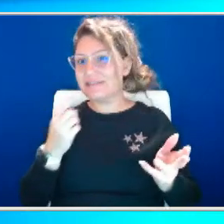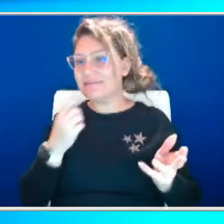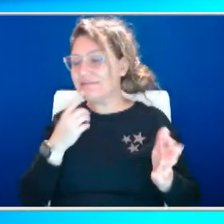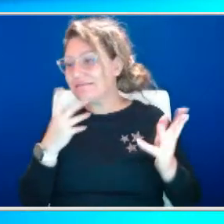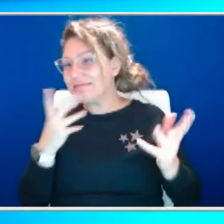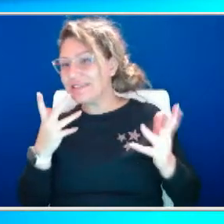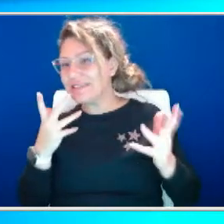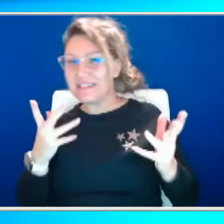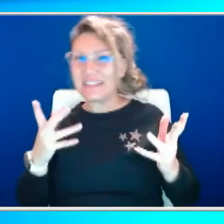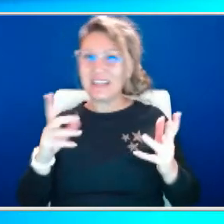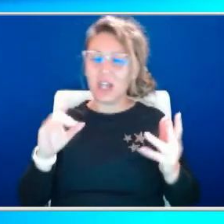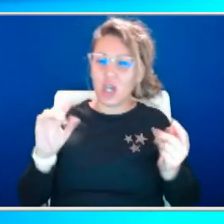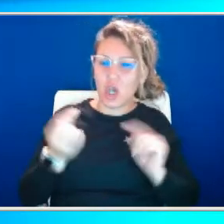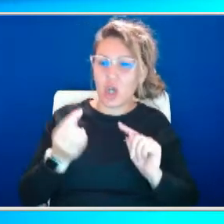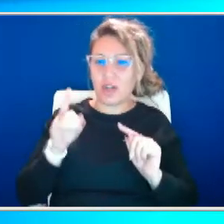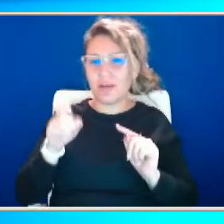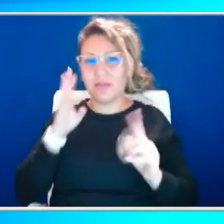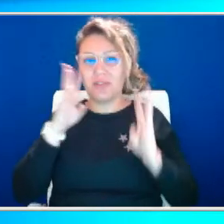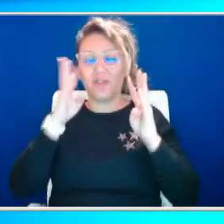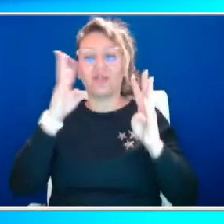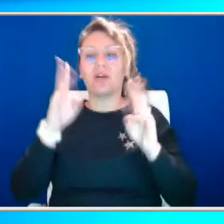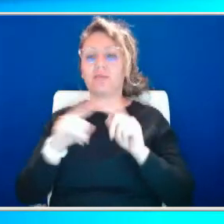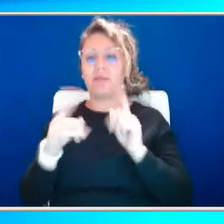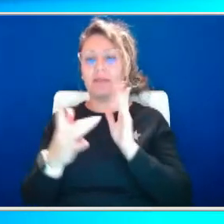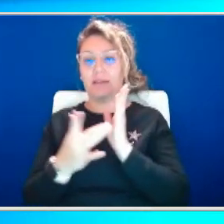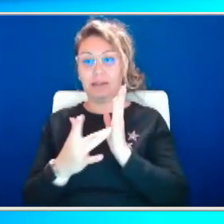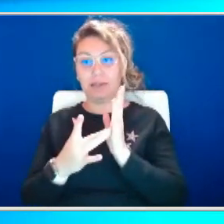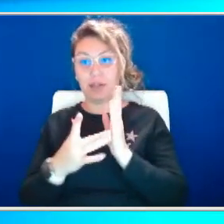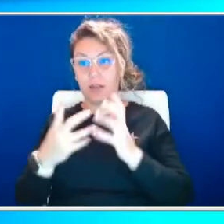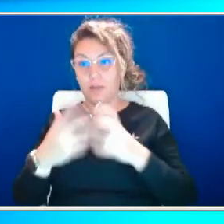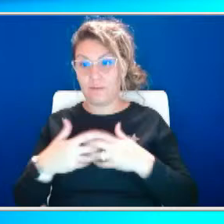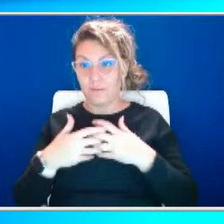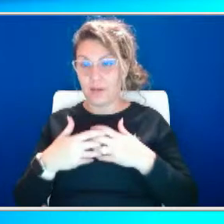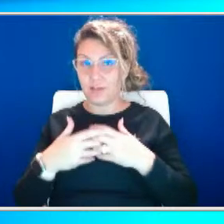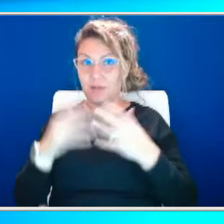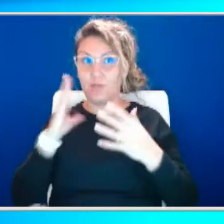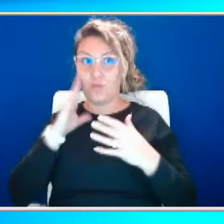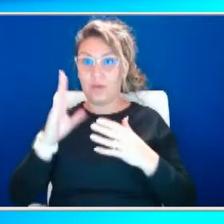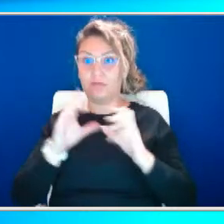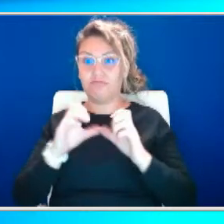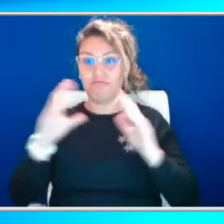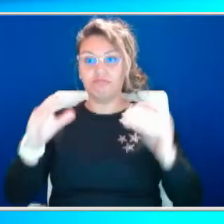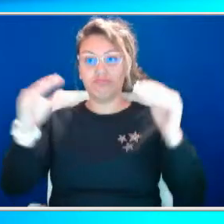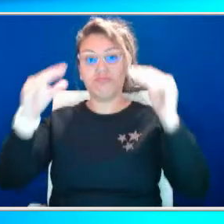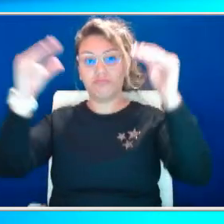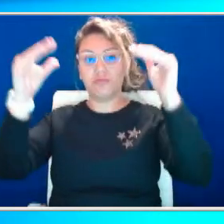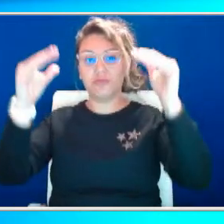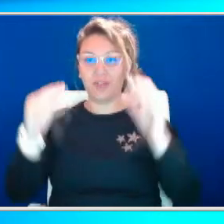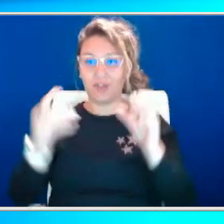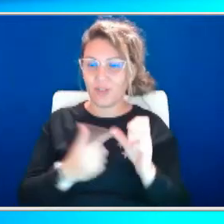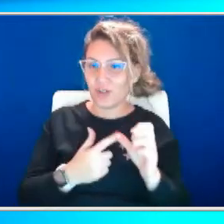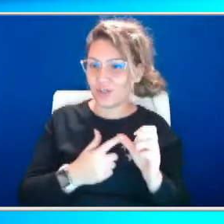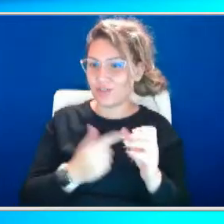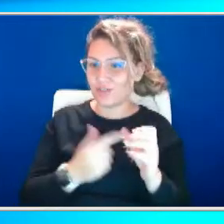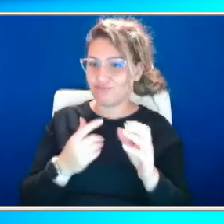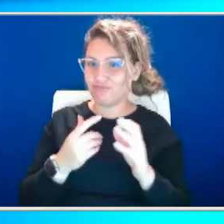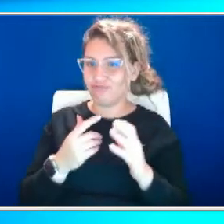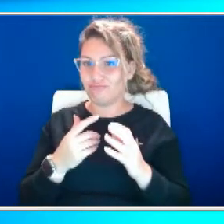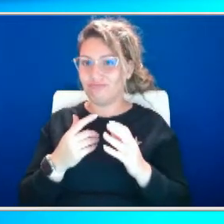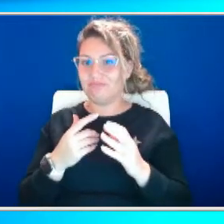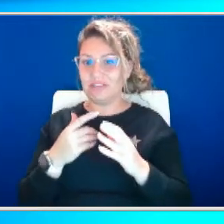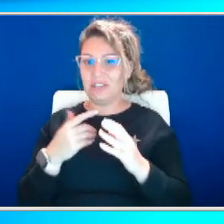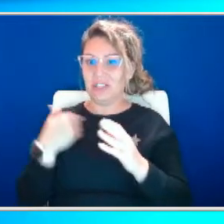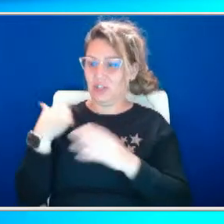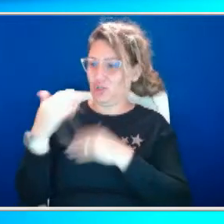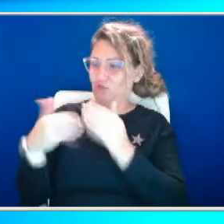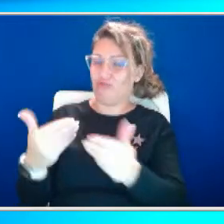where we're going to put it. The technology on these devices continues to advance, so, you know, the first generations of these similar